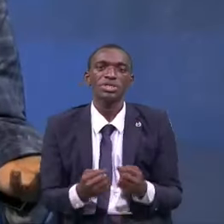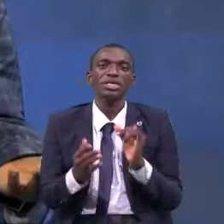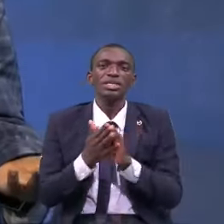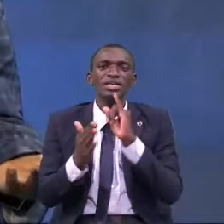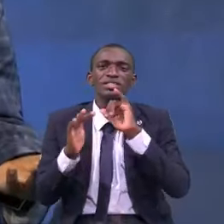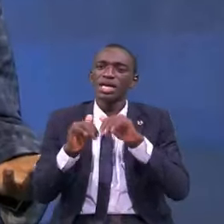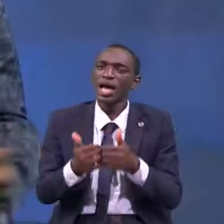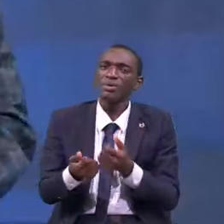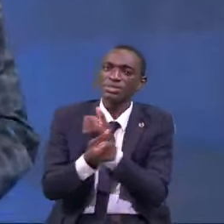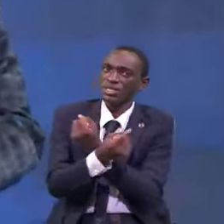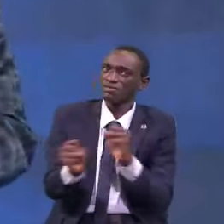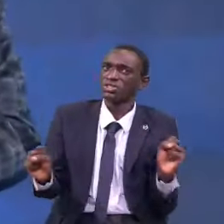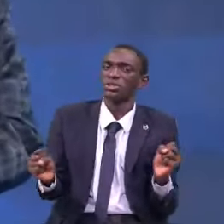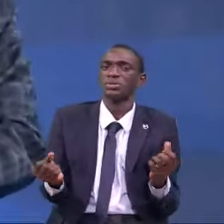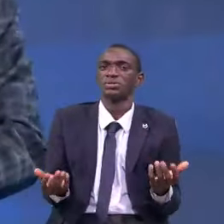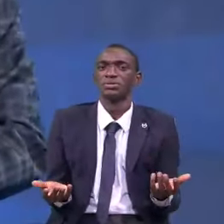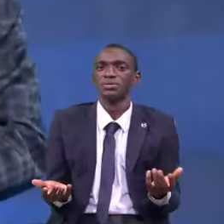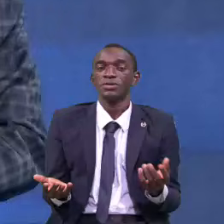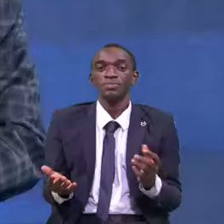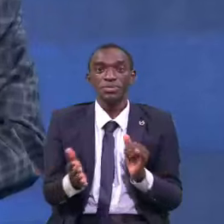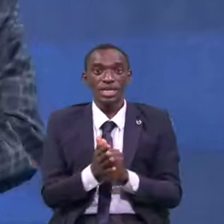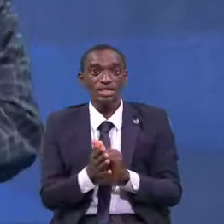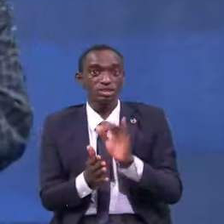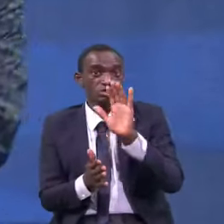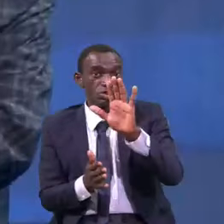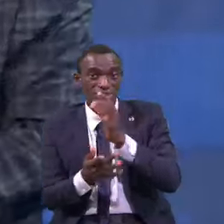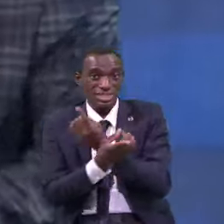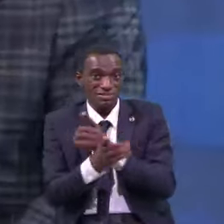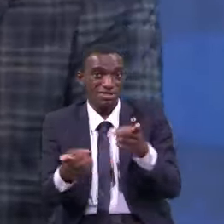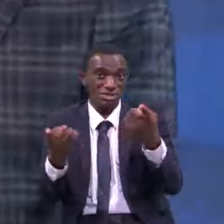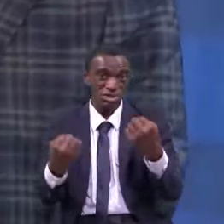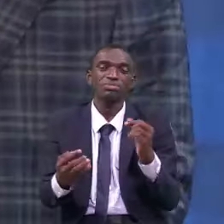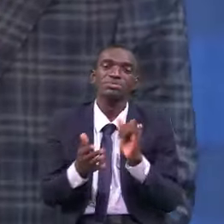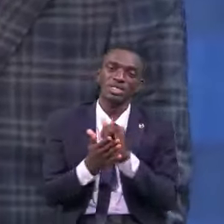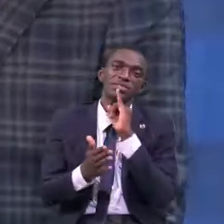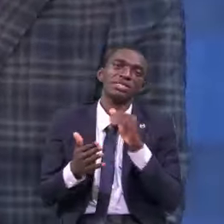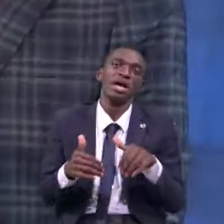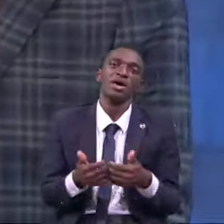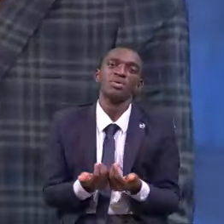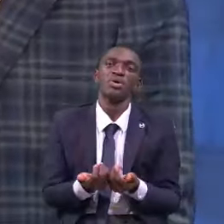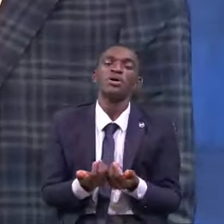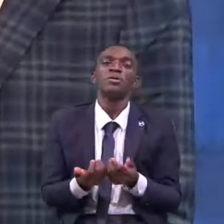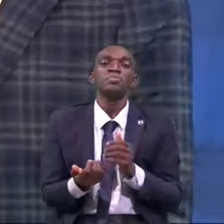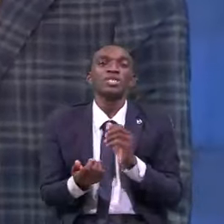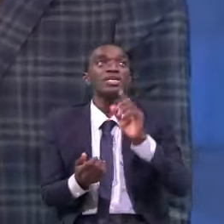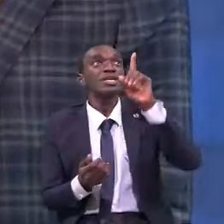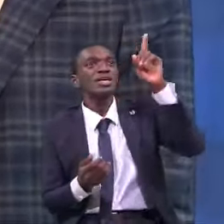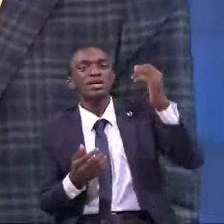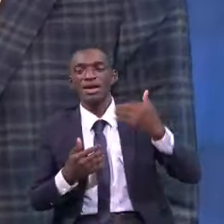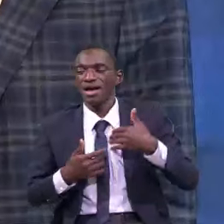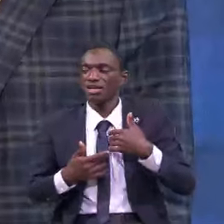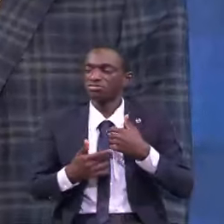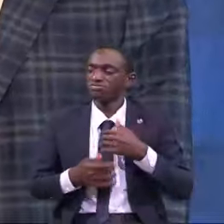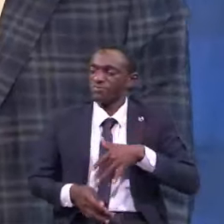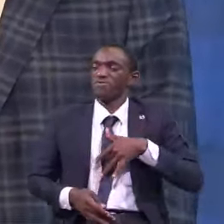salvation comes. That's how deliverance comes. He had compassion on him and